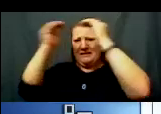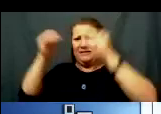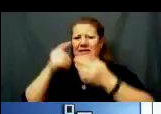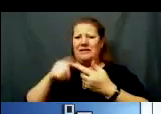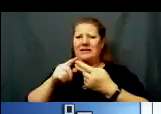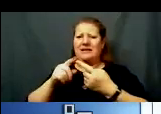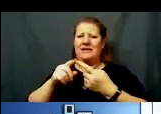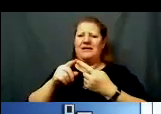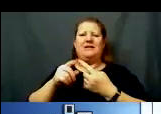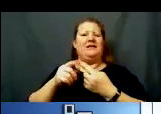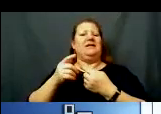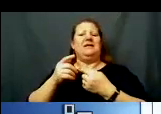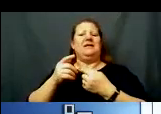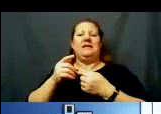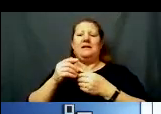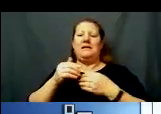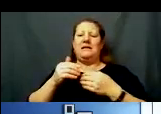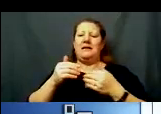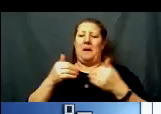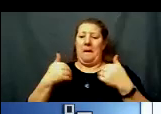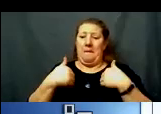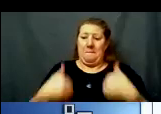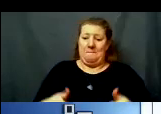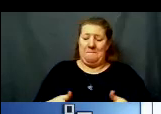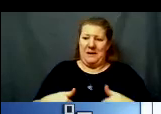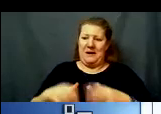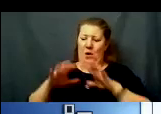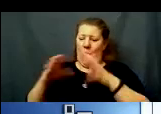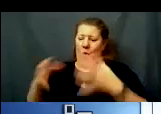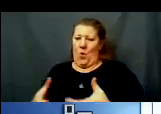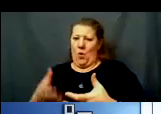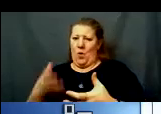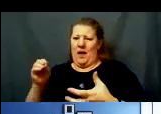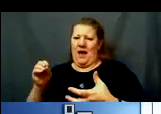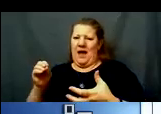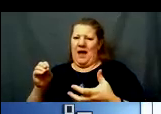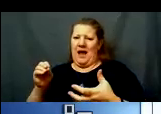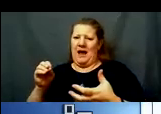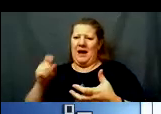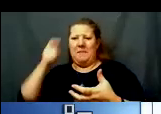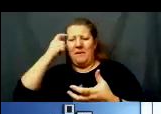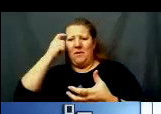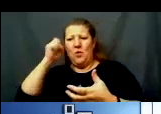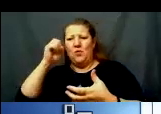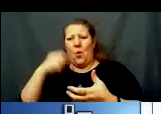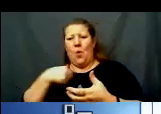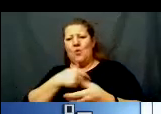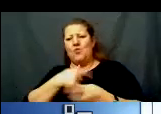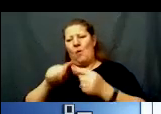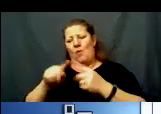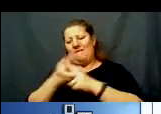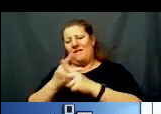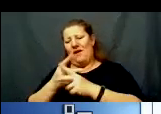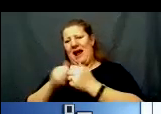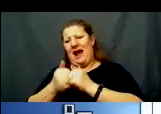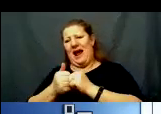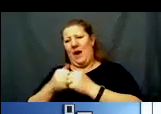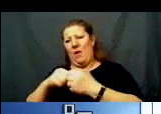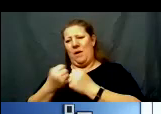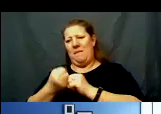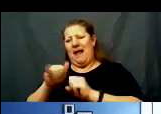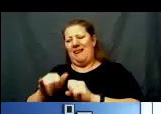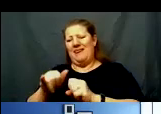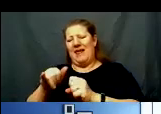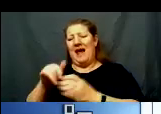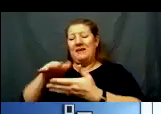And so what I'm trying to do here is say, let's figure out ways to make this field, this mode of study, much more robust and